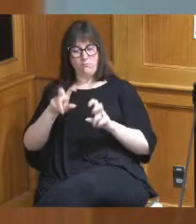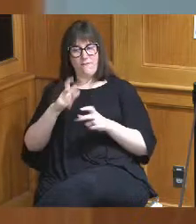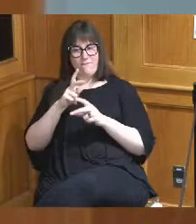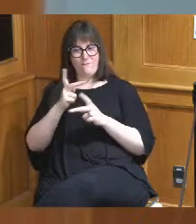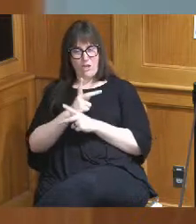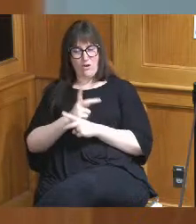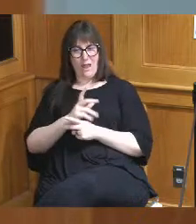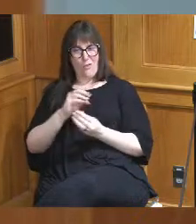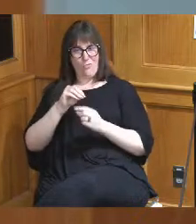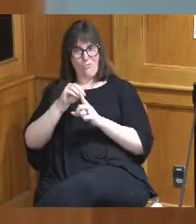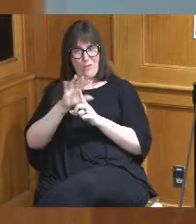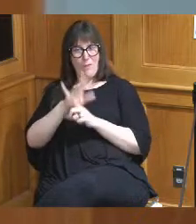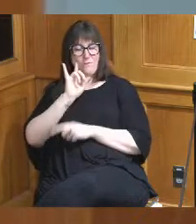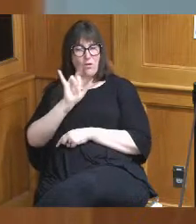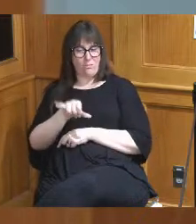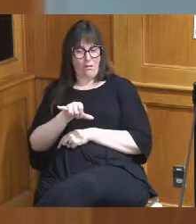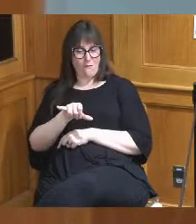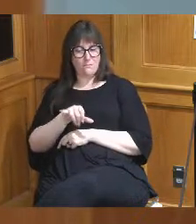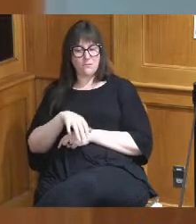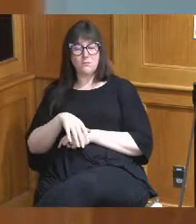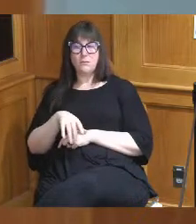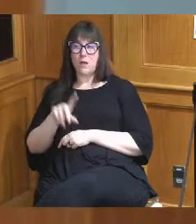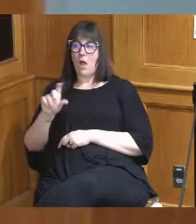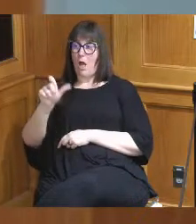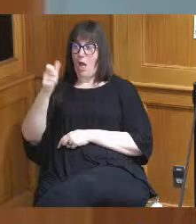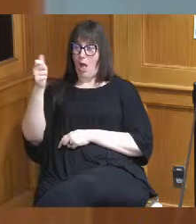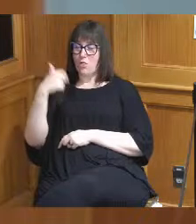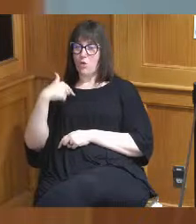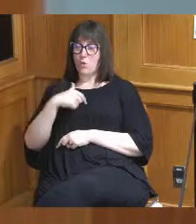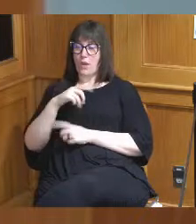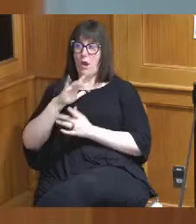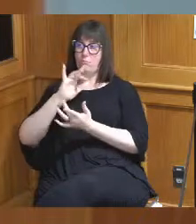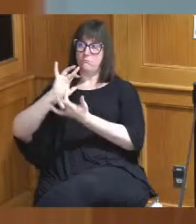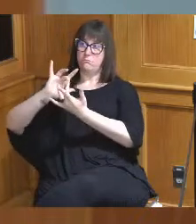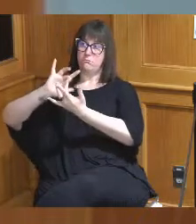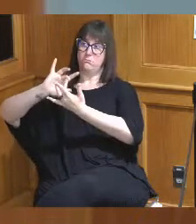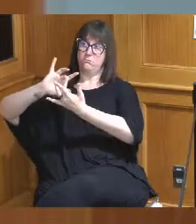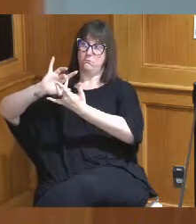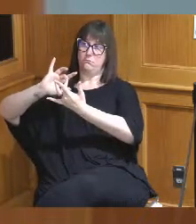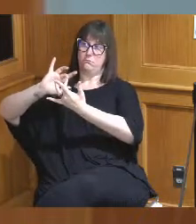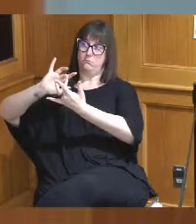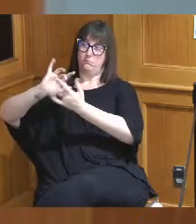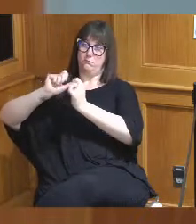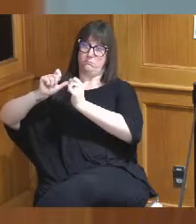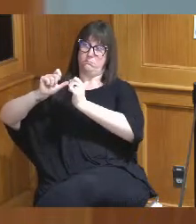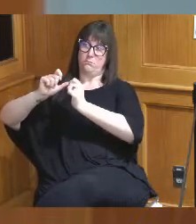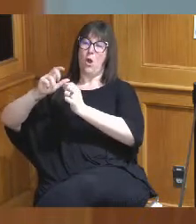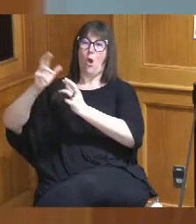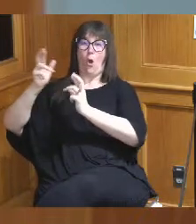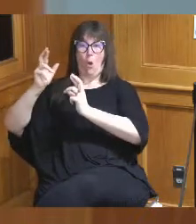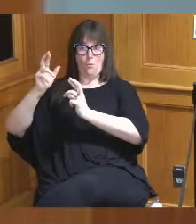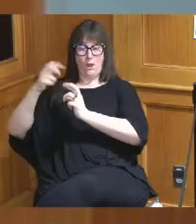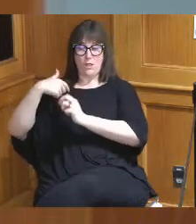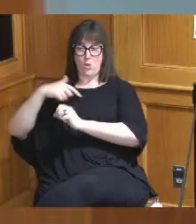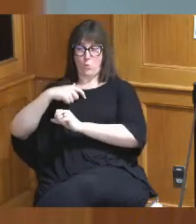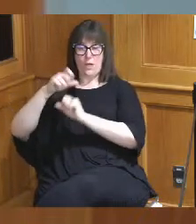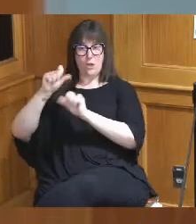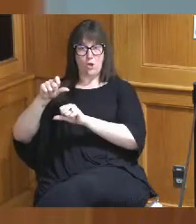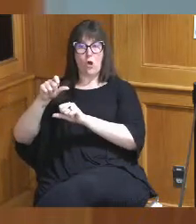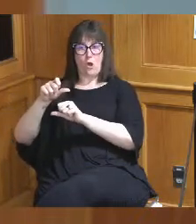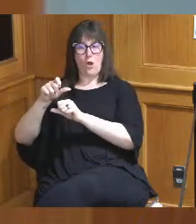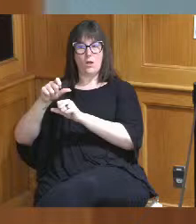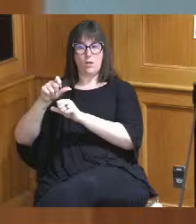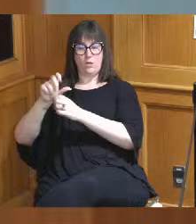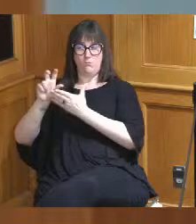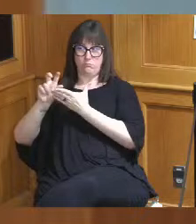were other organizations that we were in constant contact with, hoping that we would be in a position to fund maybe on a